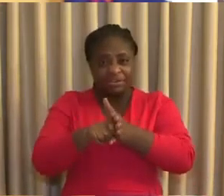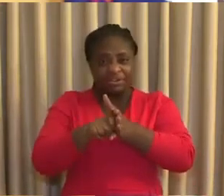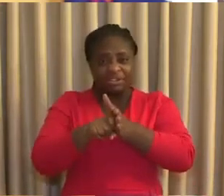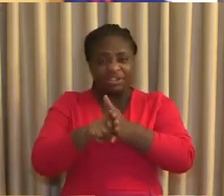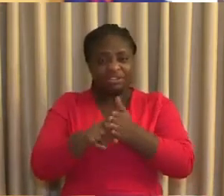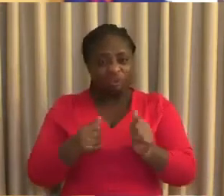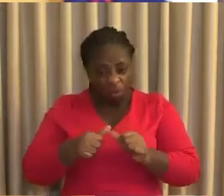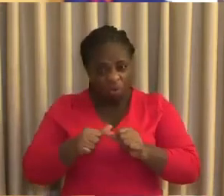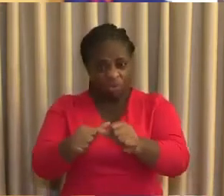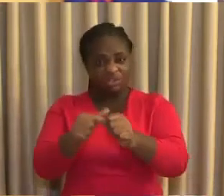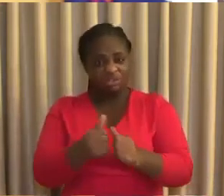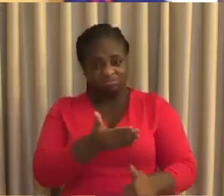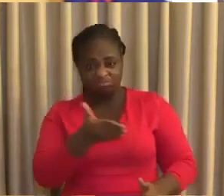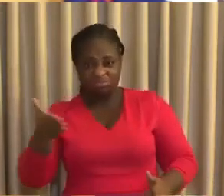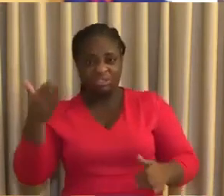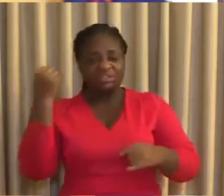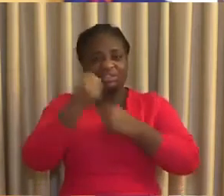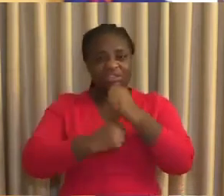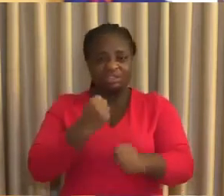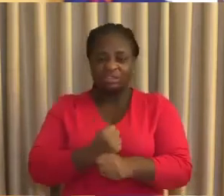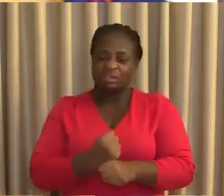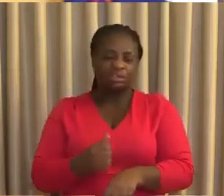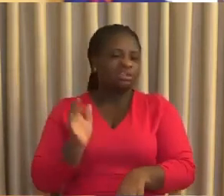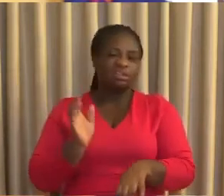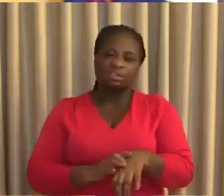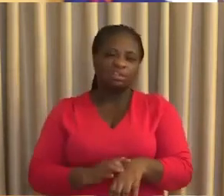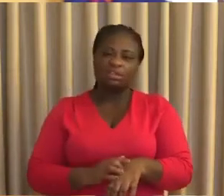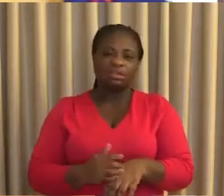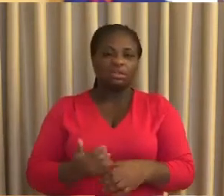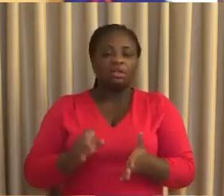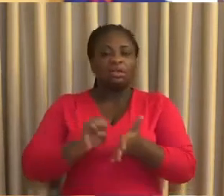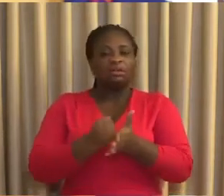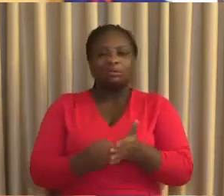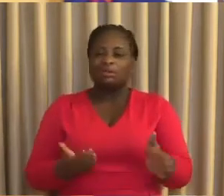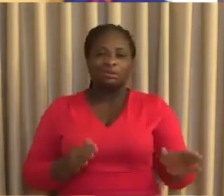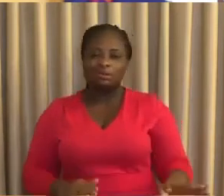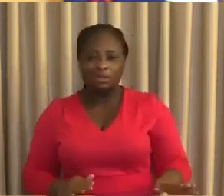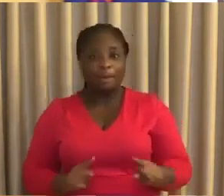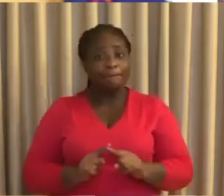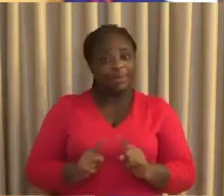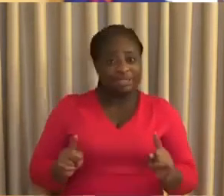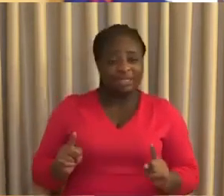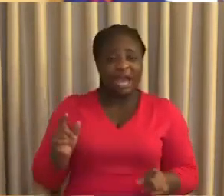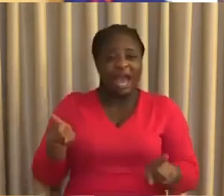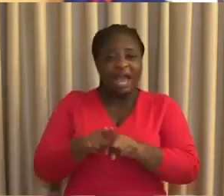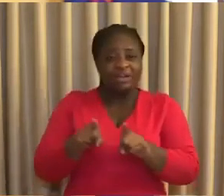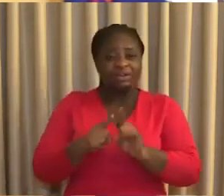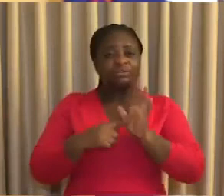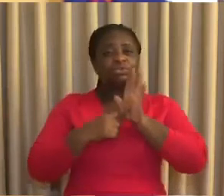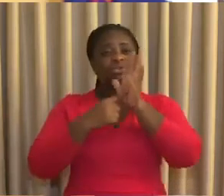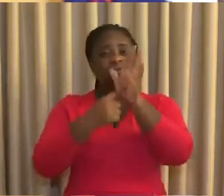on our economy would be dire. However, as we have demonstrated over the course of the last